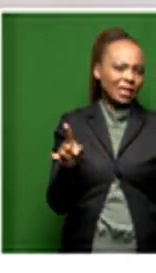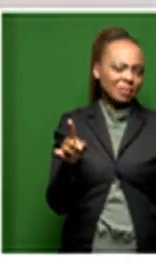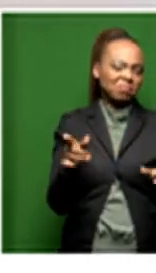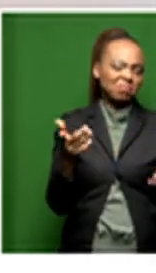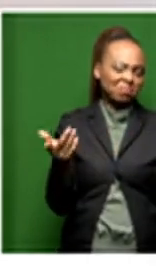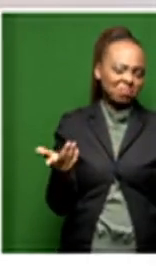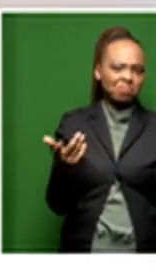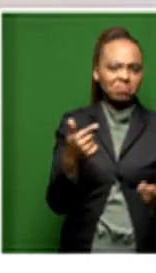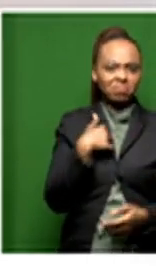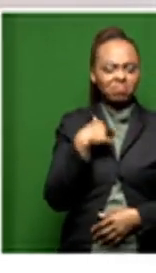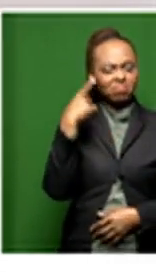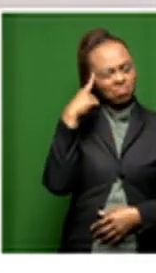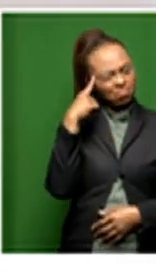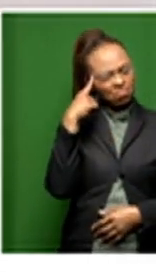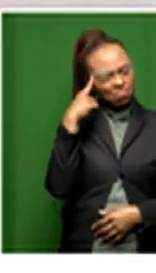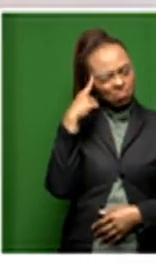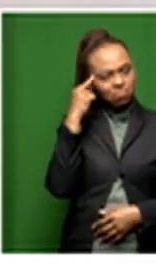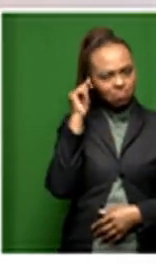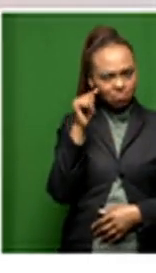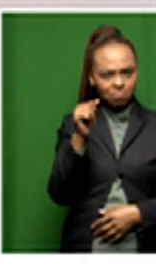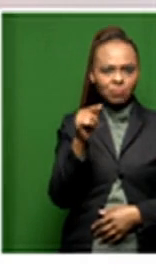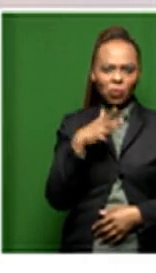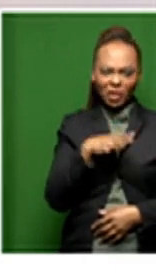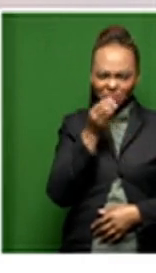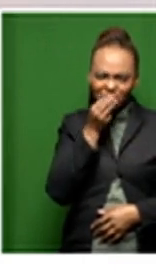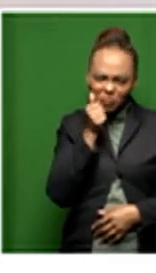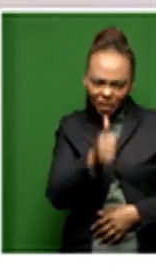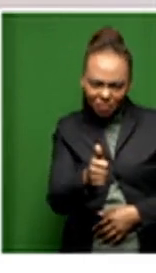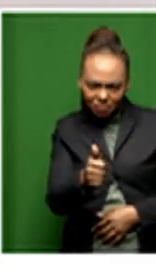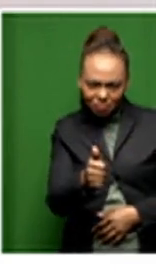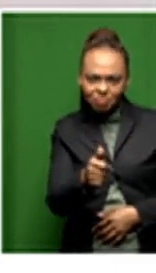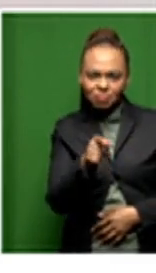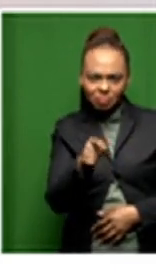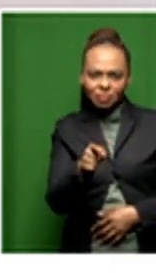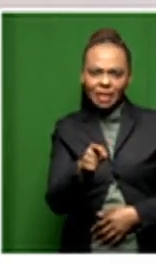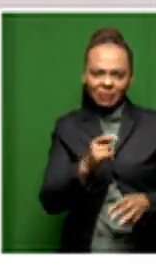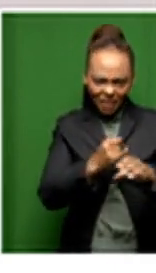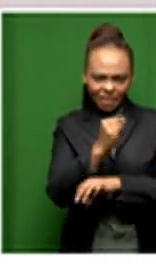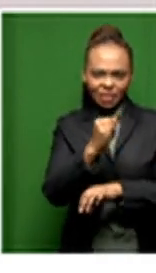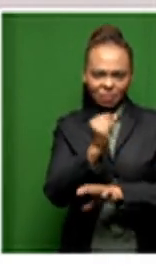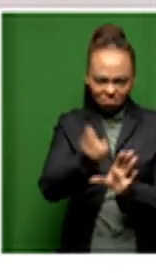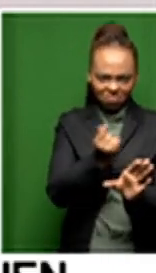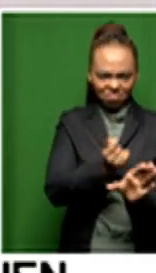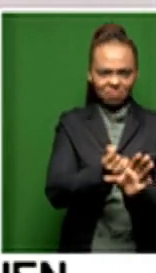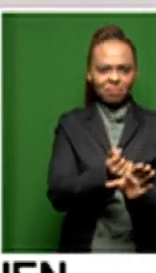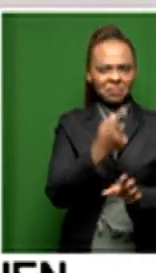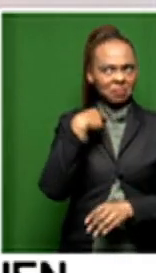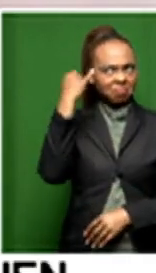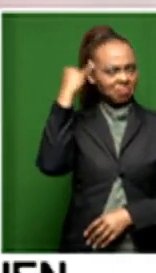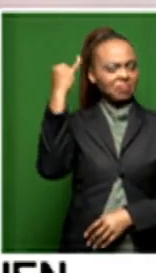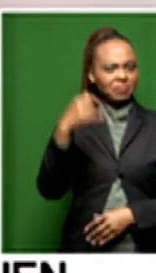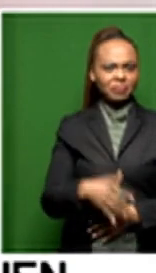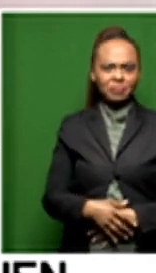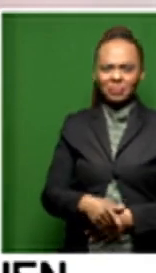page that's going to help them to make the yummy meals that they like, but in a quicker time. So when you